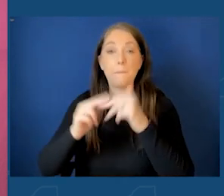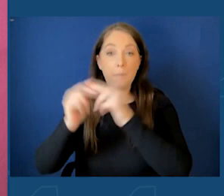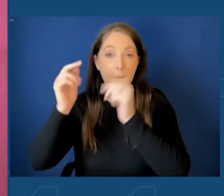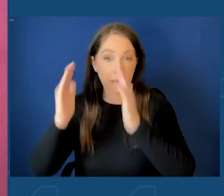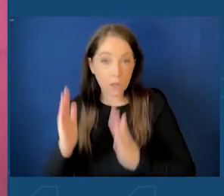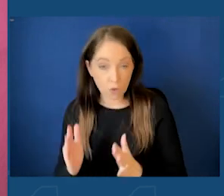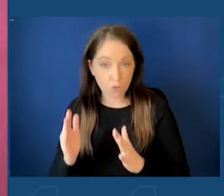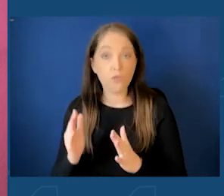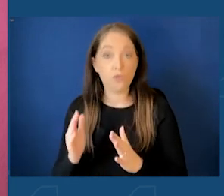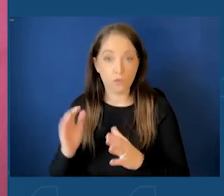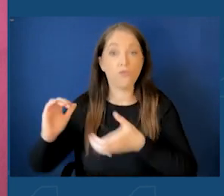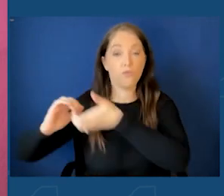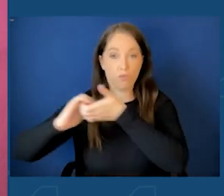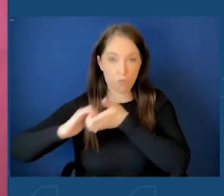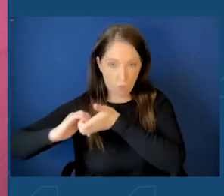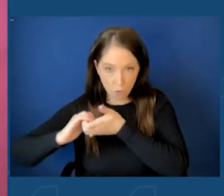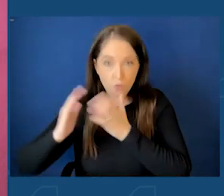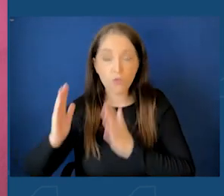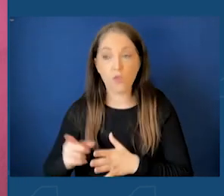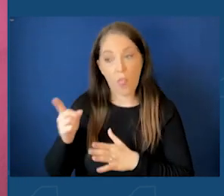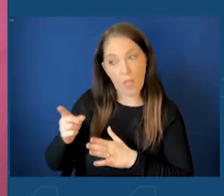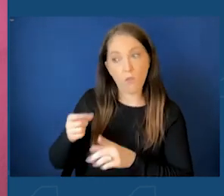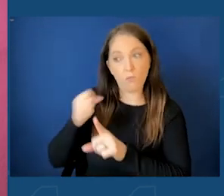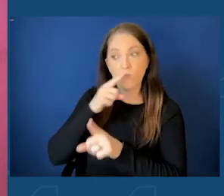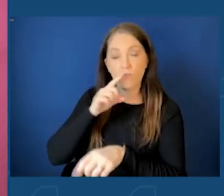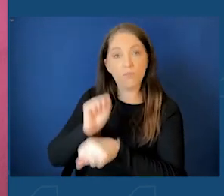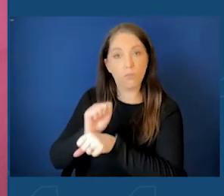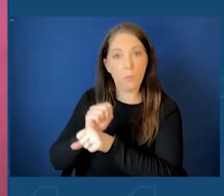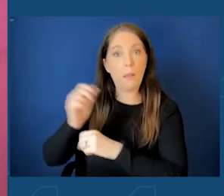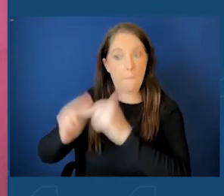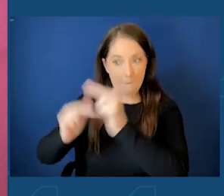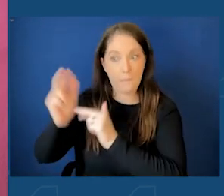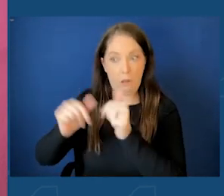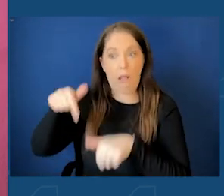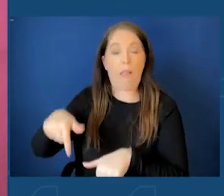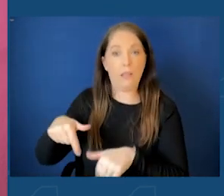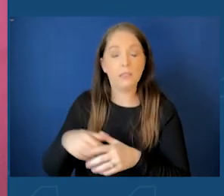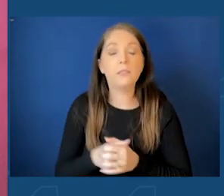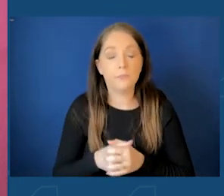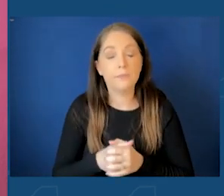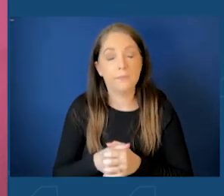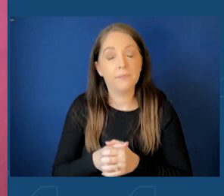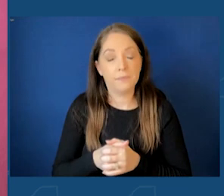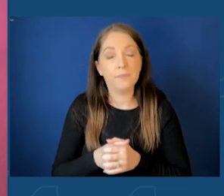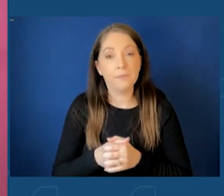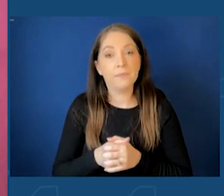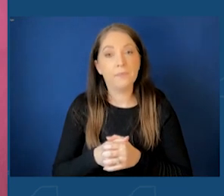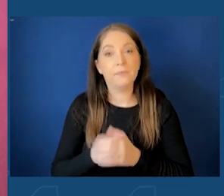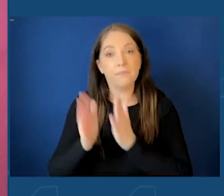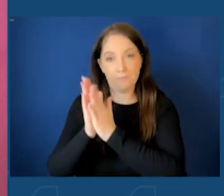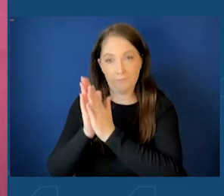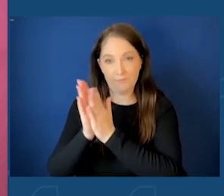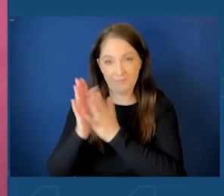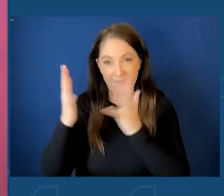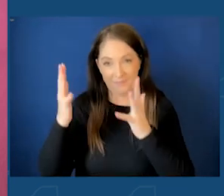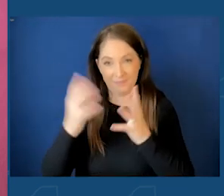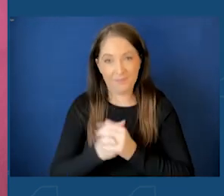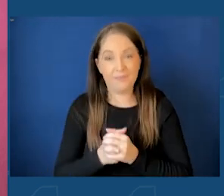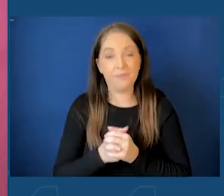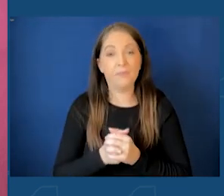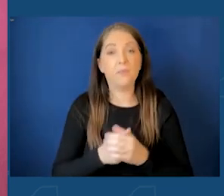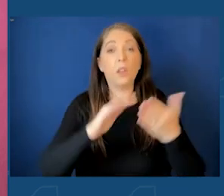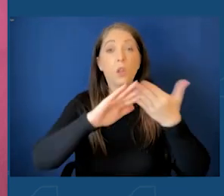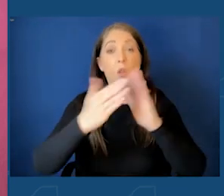partners, actually building the development. Shout out to you, you all are doing a great job. And I just want to say, the community in